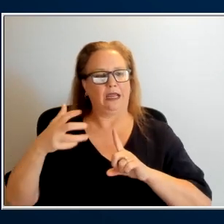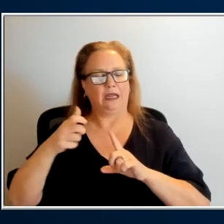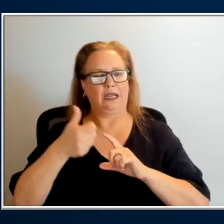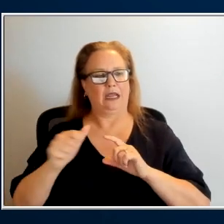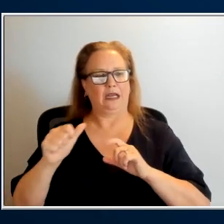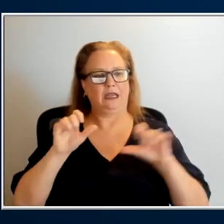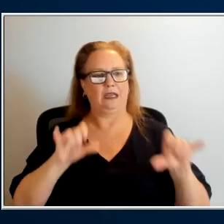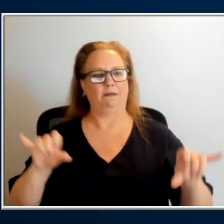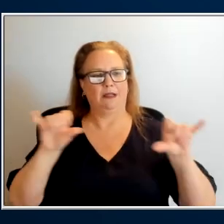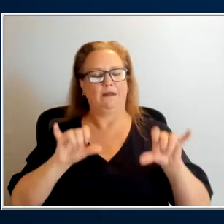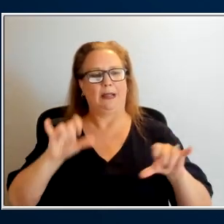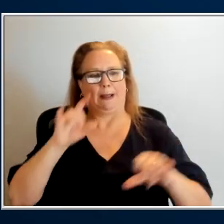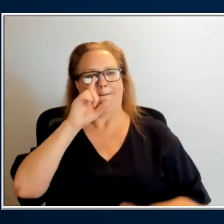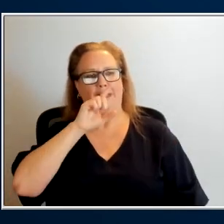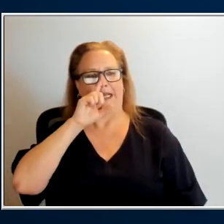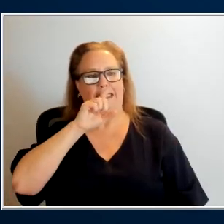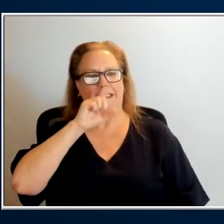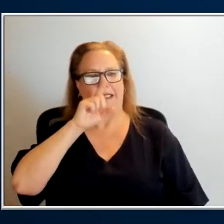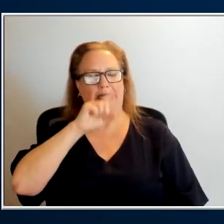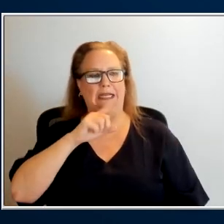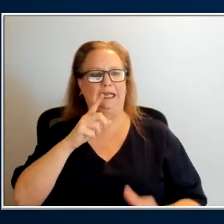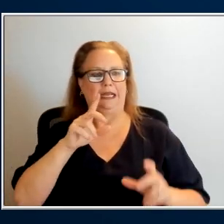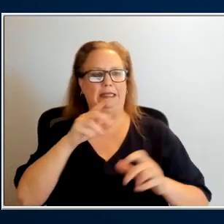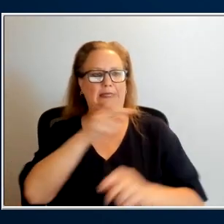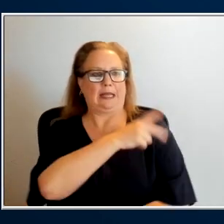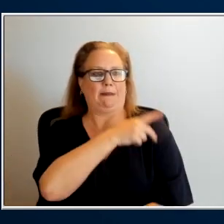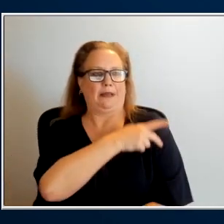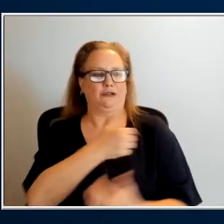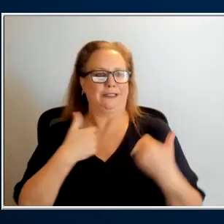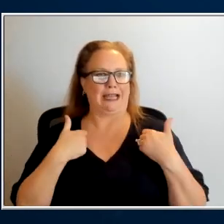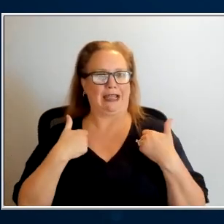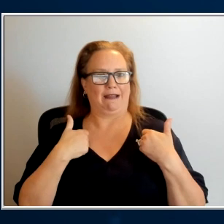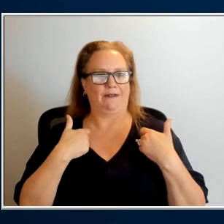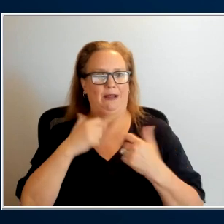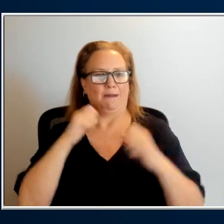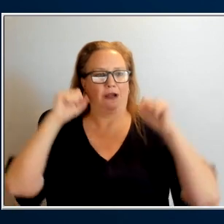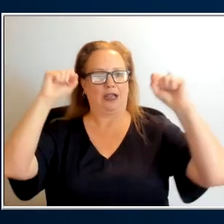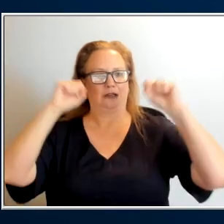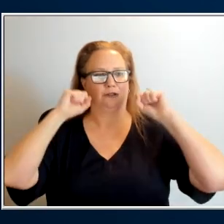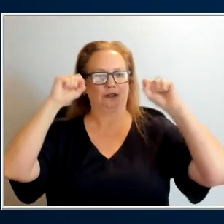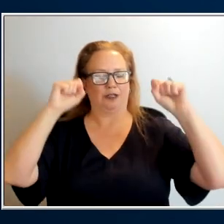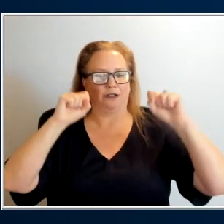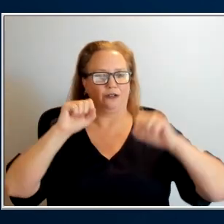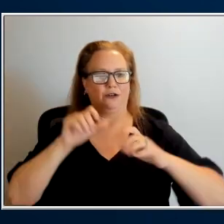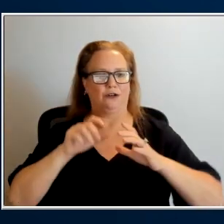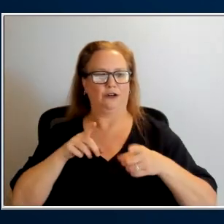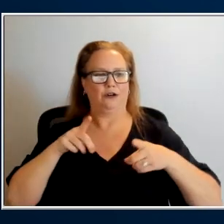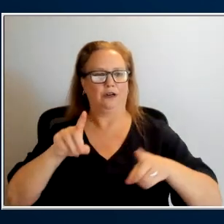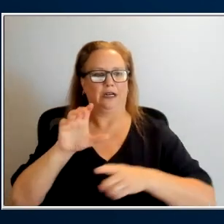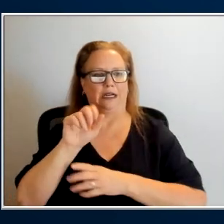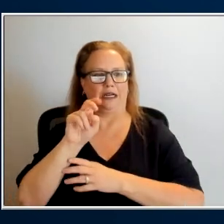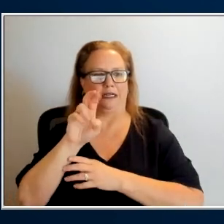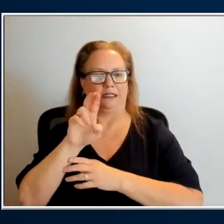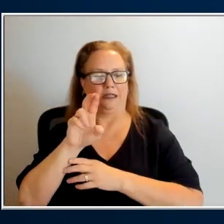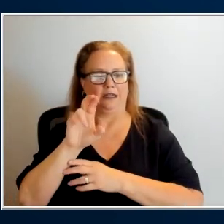believed myths that patients have about exercising during cancer. I guess Jeremy has